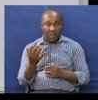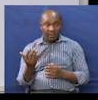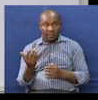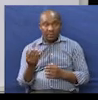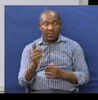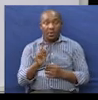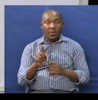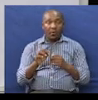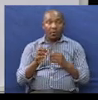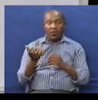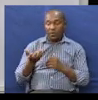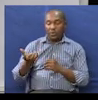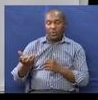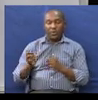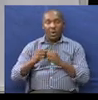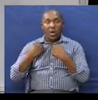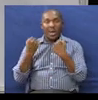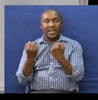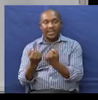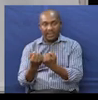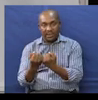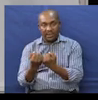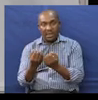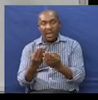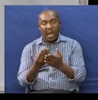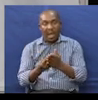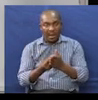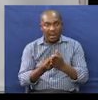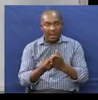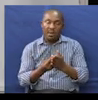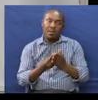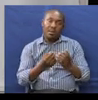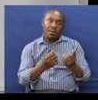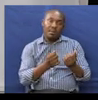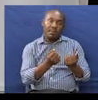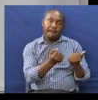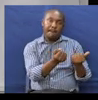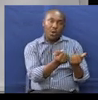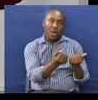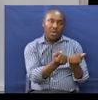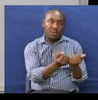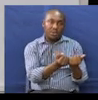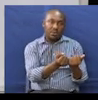organization and production. Types of social